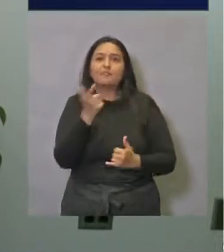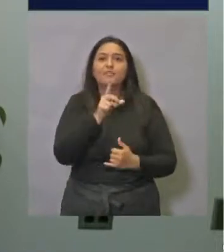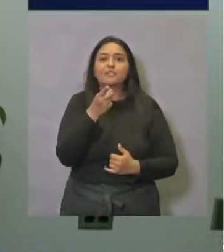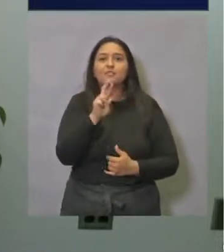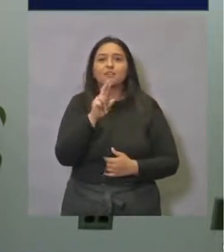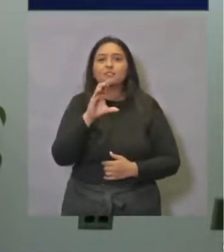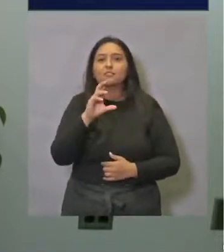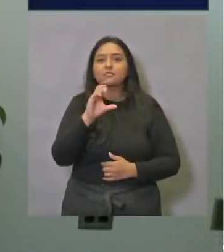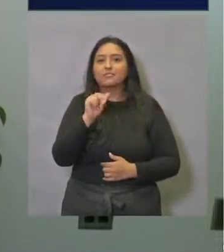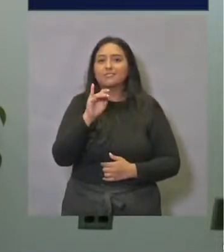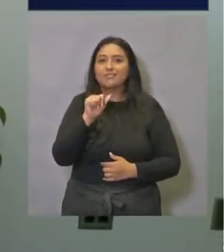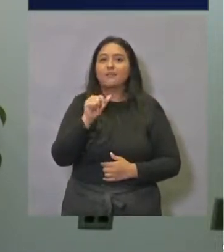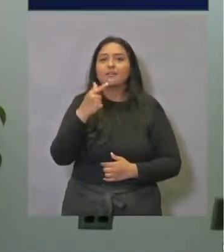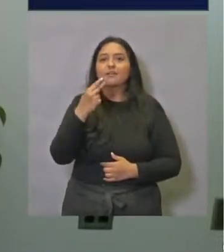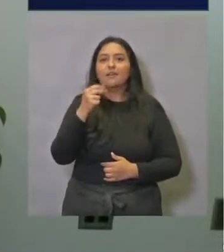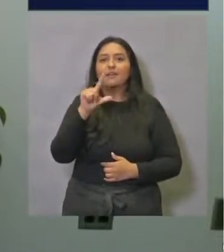Galley.